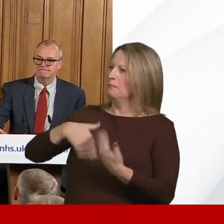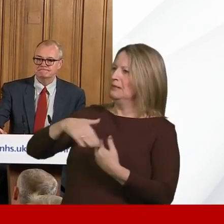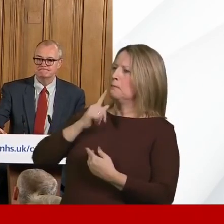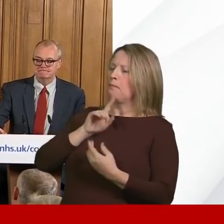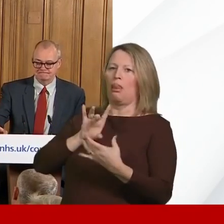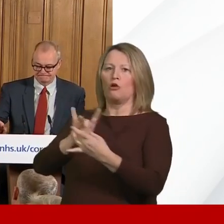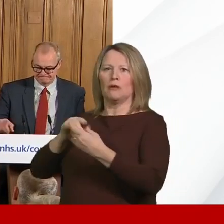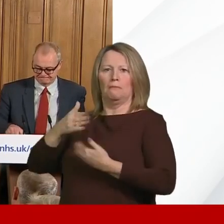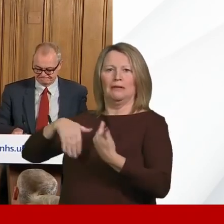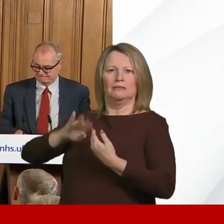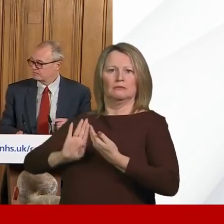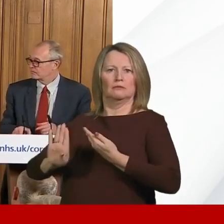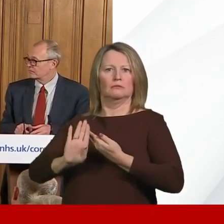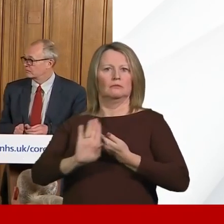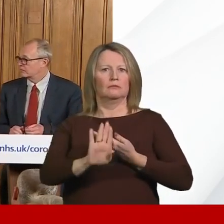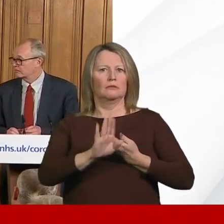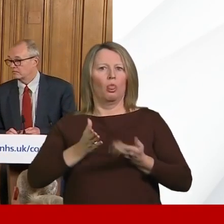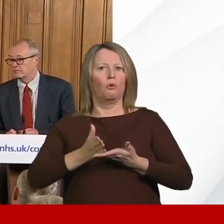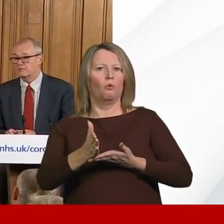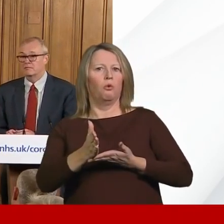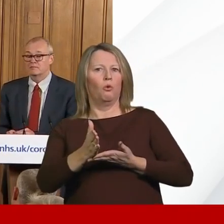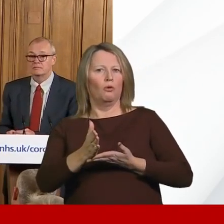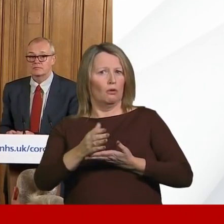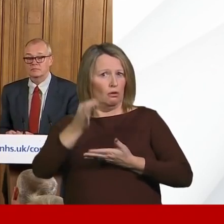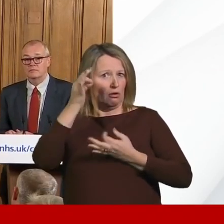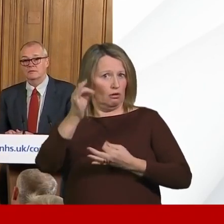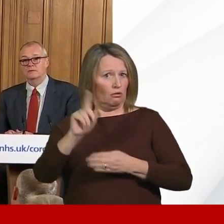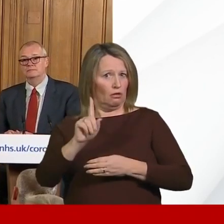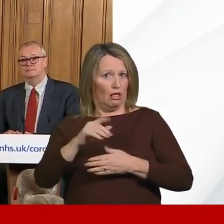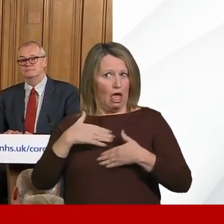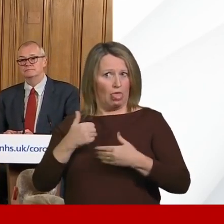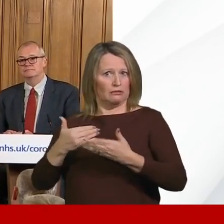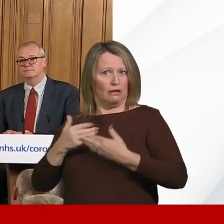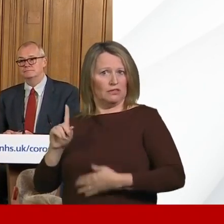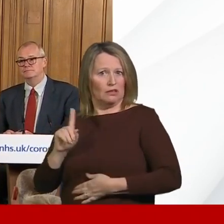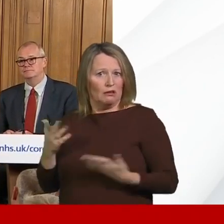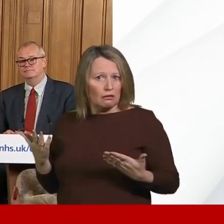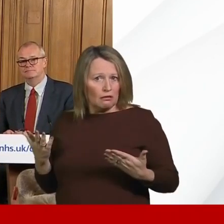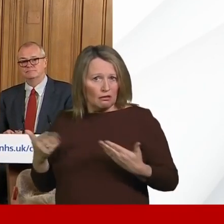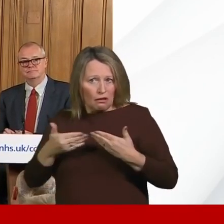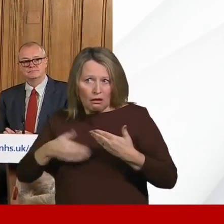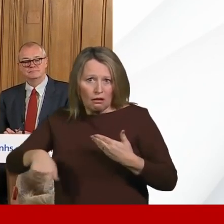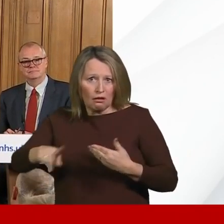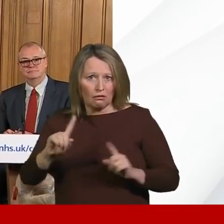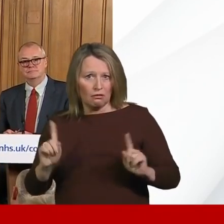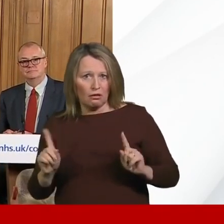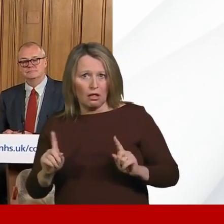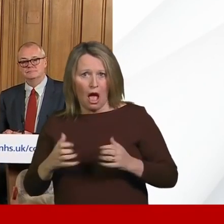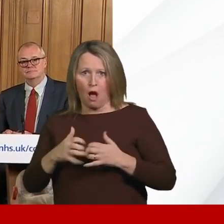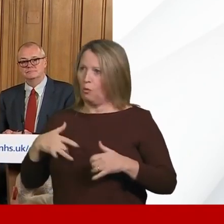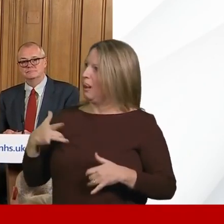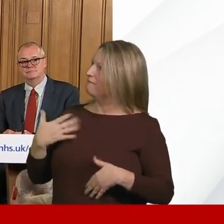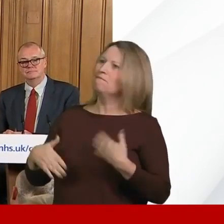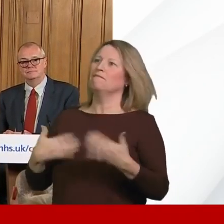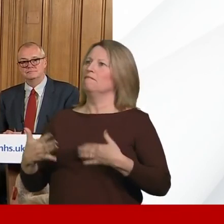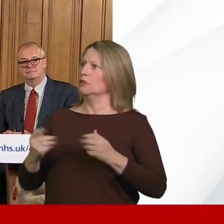measure moves that on a small amount, as we've said, but as Sir Patrick said, it is not to do with the safety of the children. It's